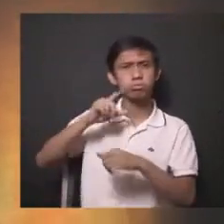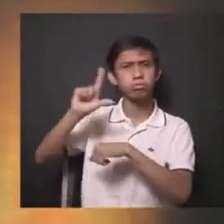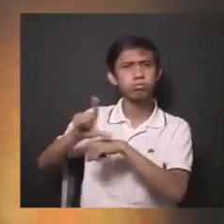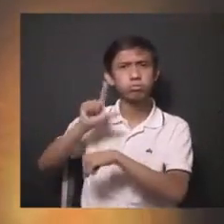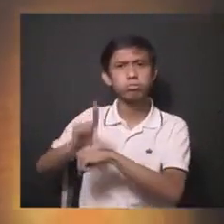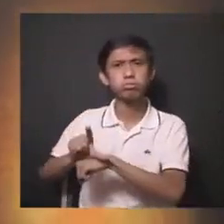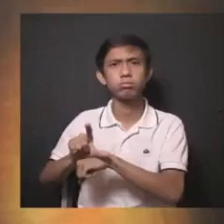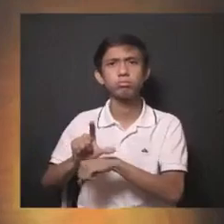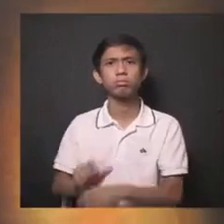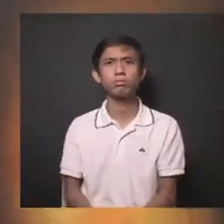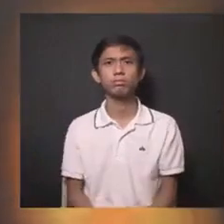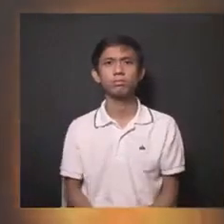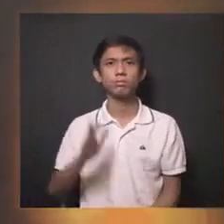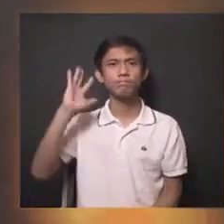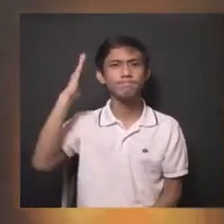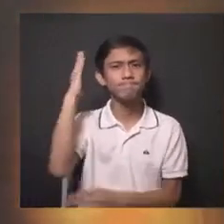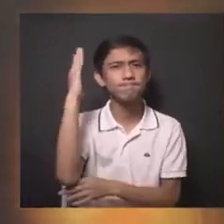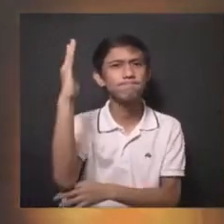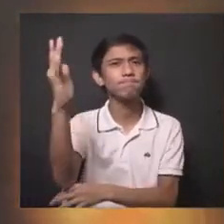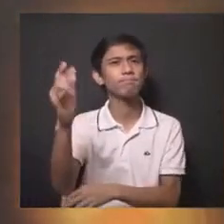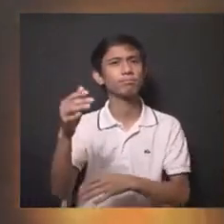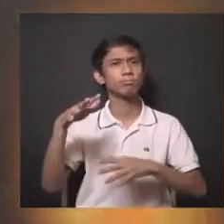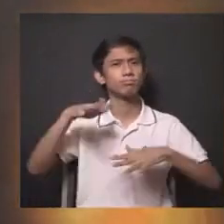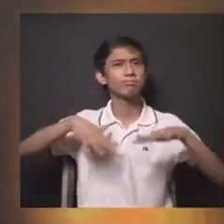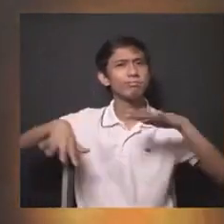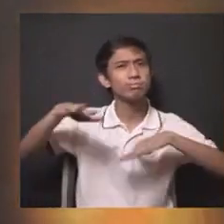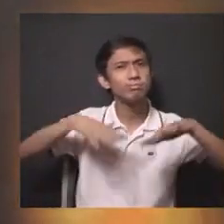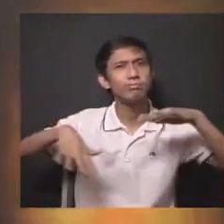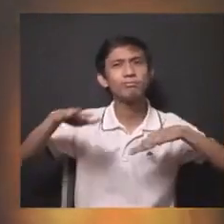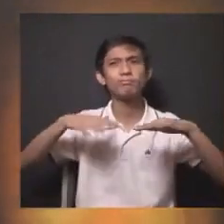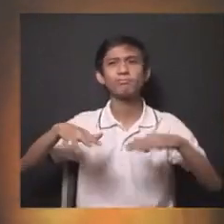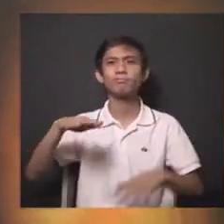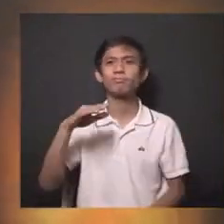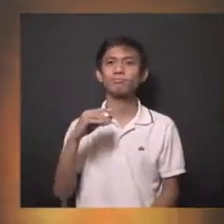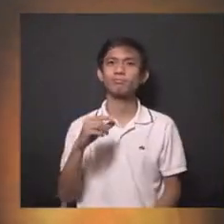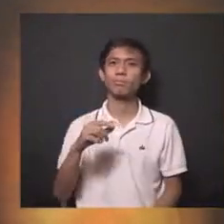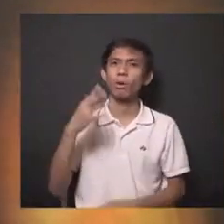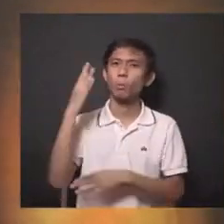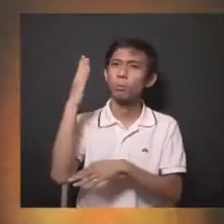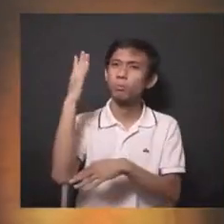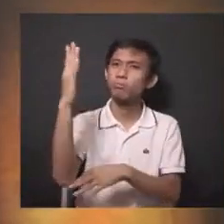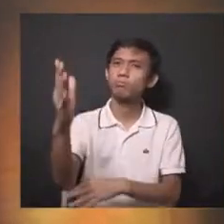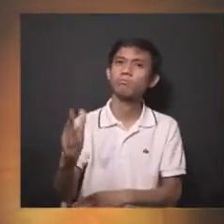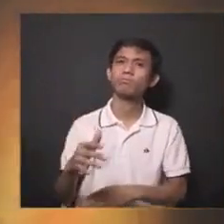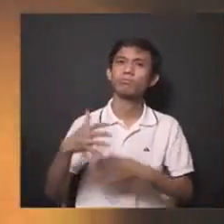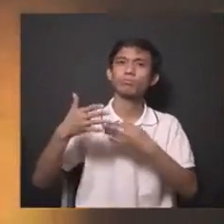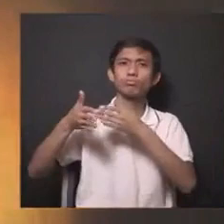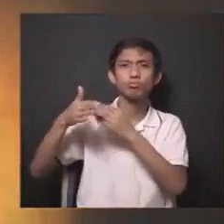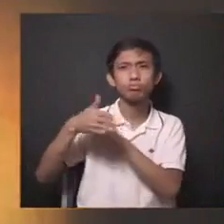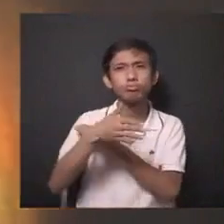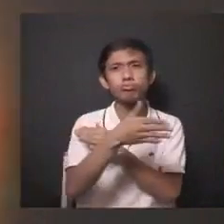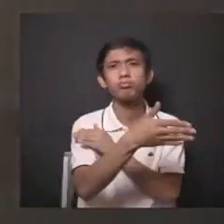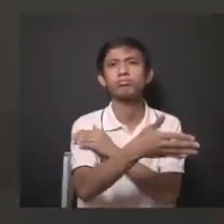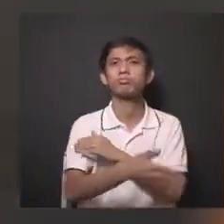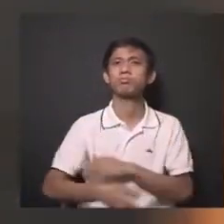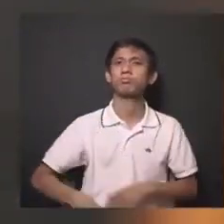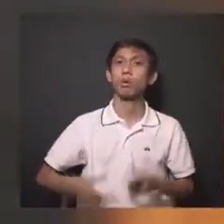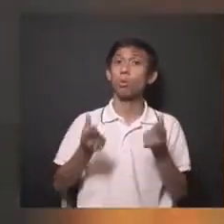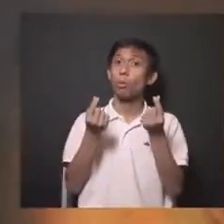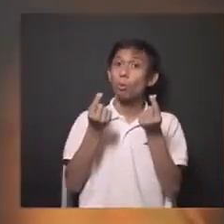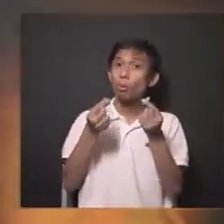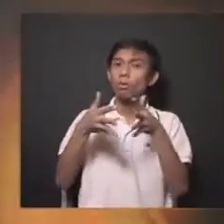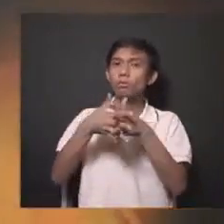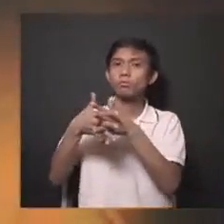of fields of green and trees and marine life and animal life. You know what they did? They dropped this